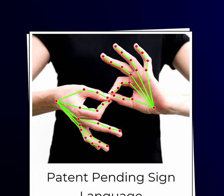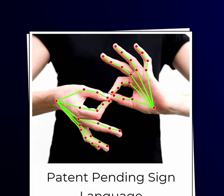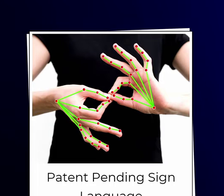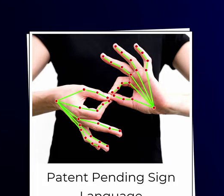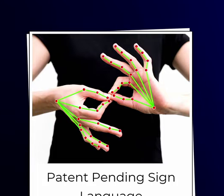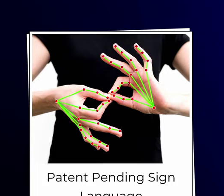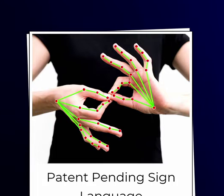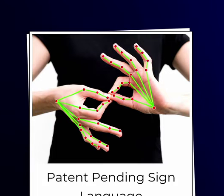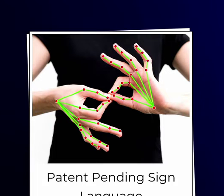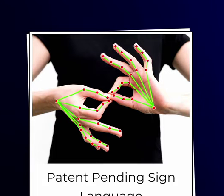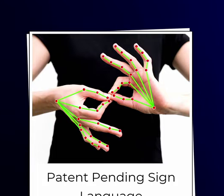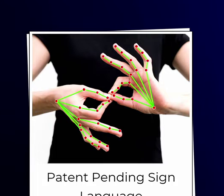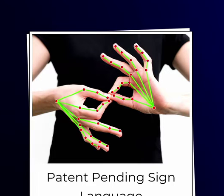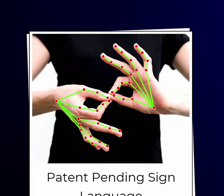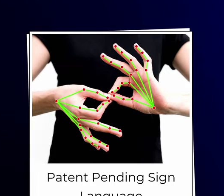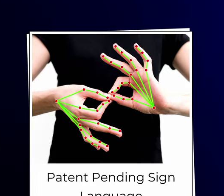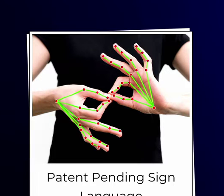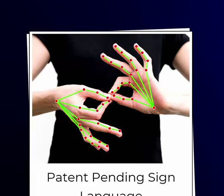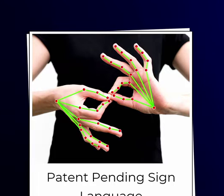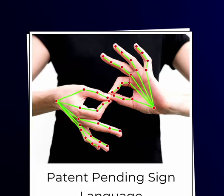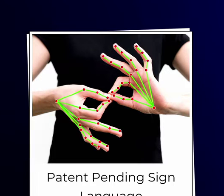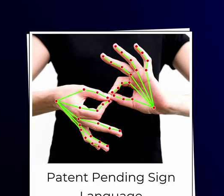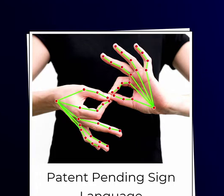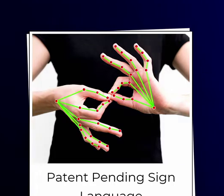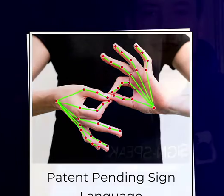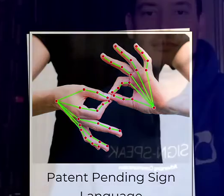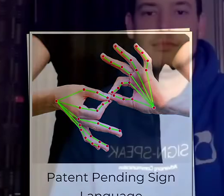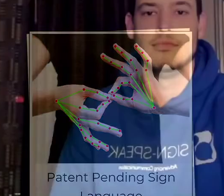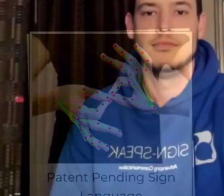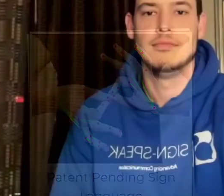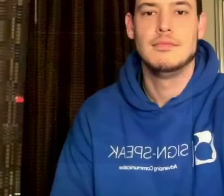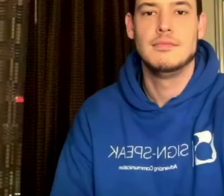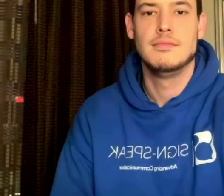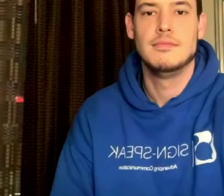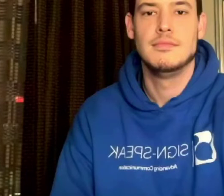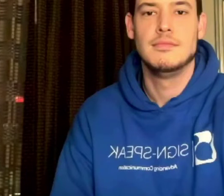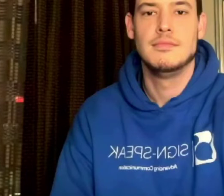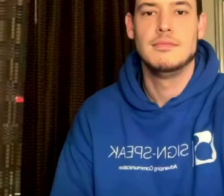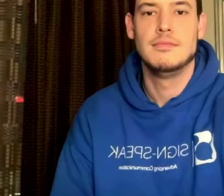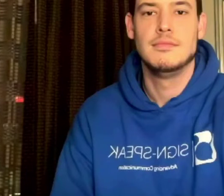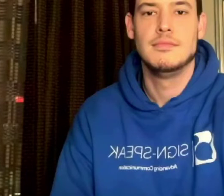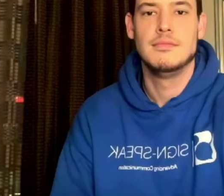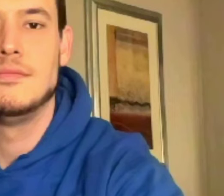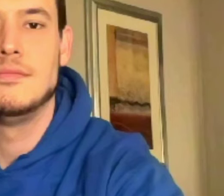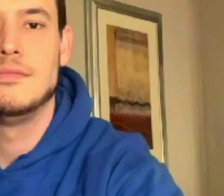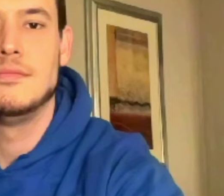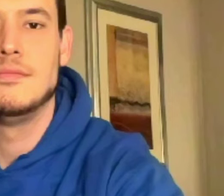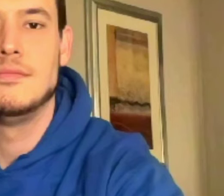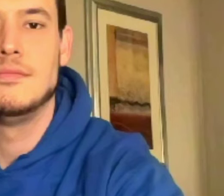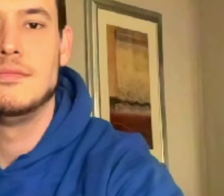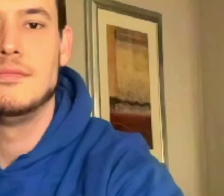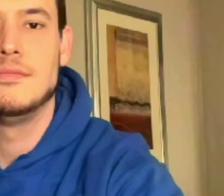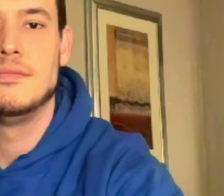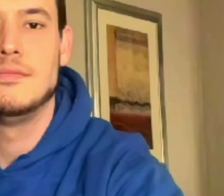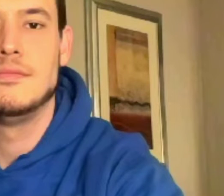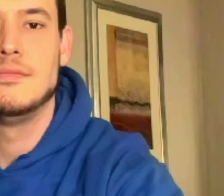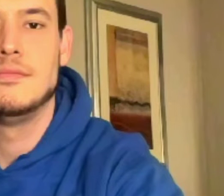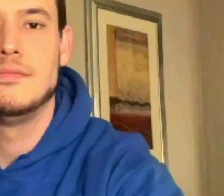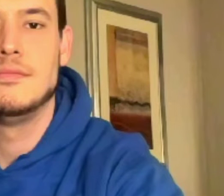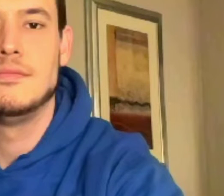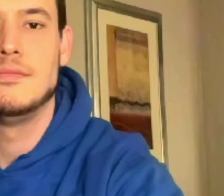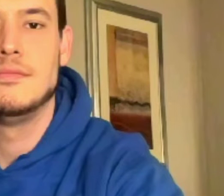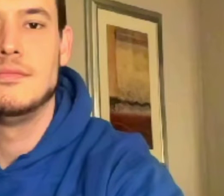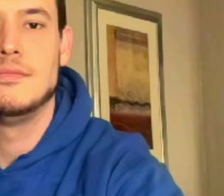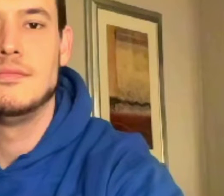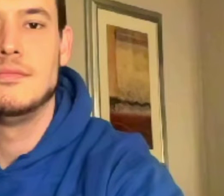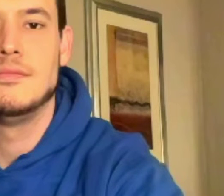American Sign Language, where that is the language that they're the most fluent in. So, to show you an example of this, this is a video of Brian. I'm standing off screen